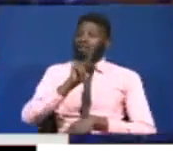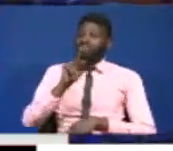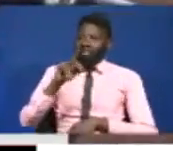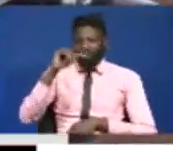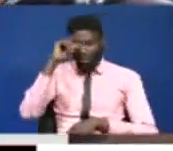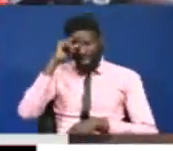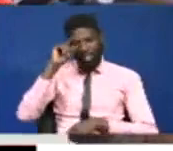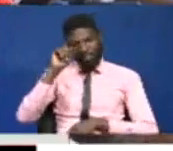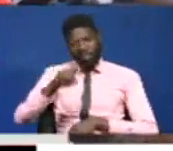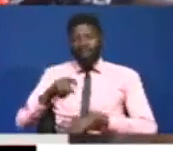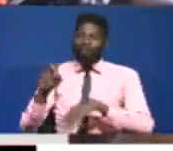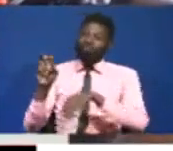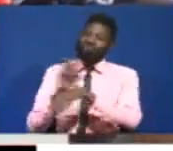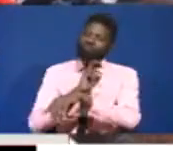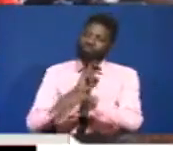check.